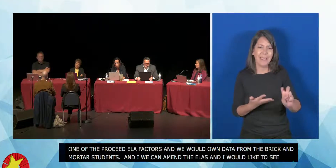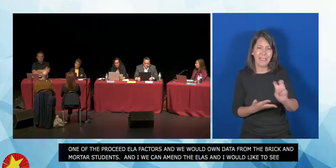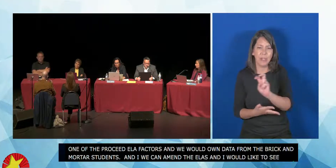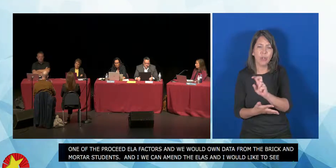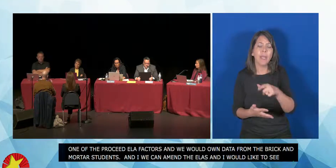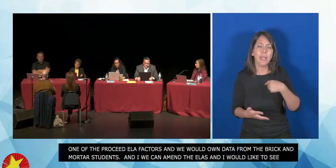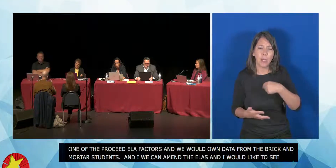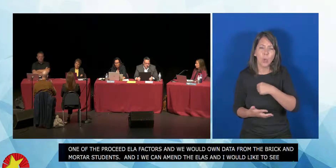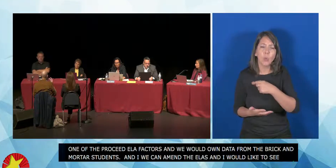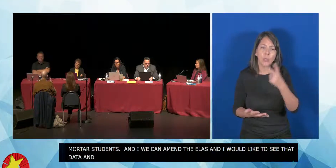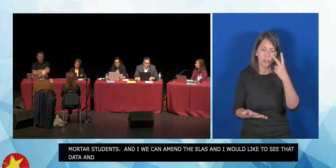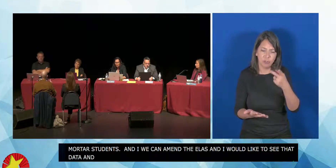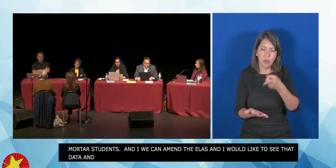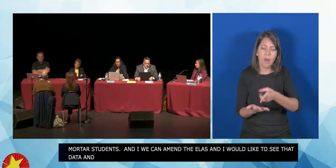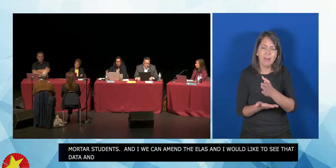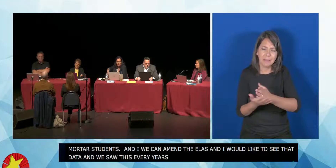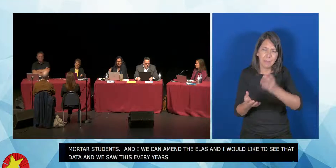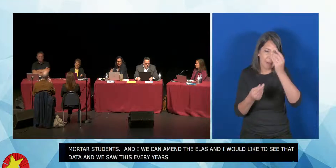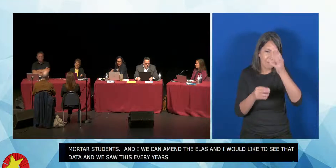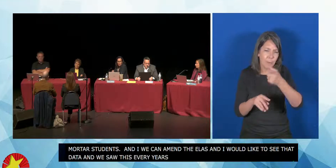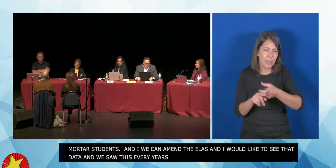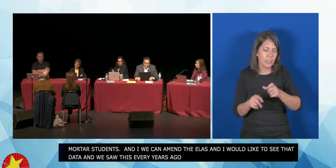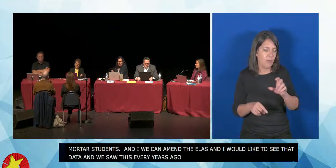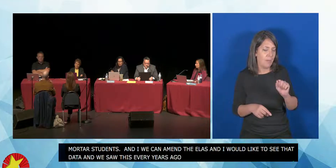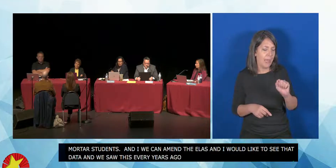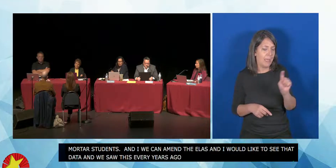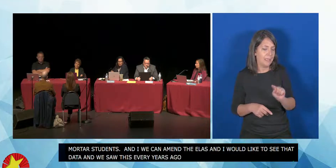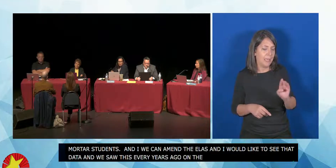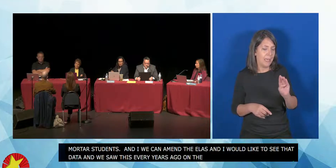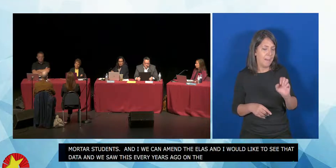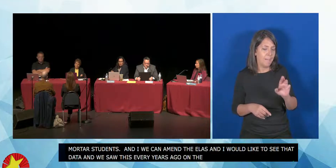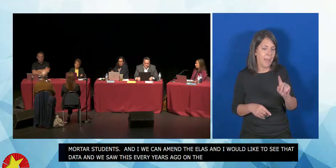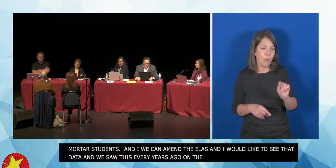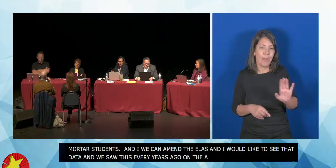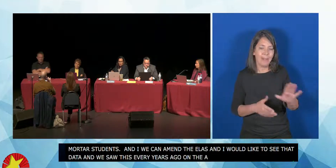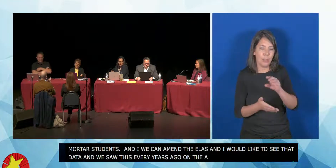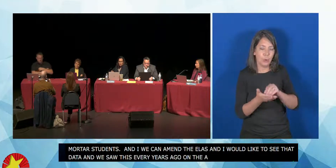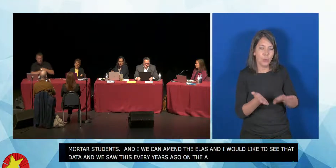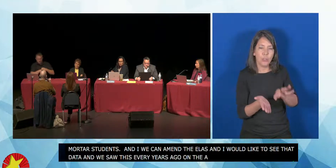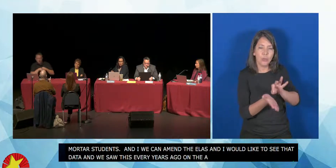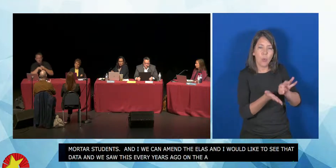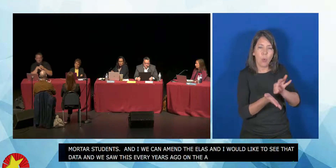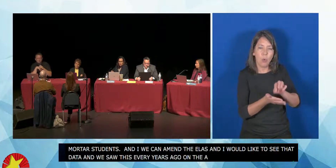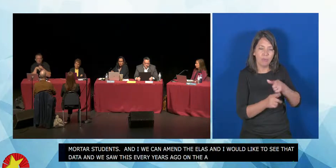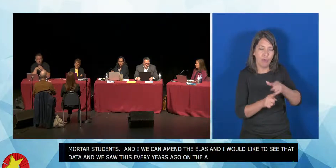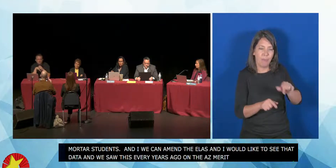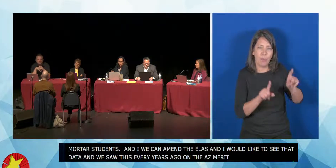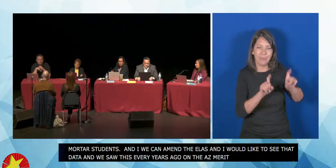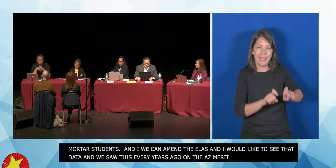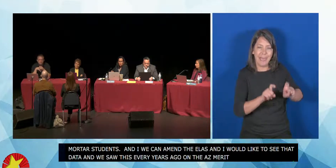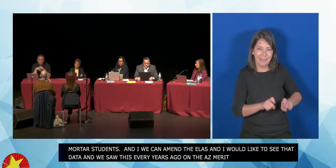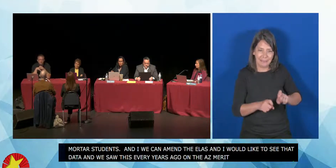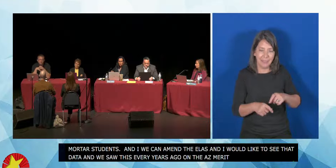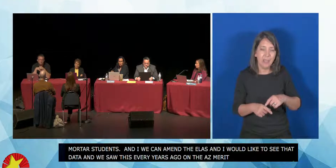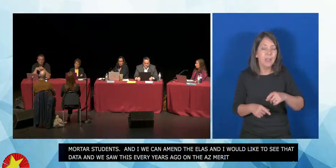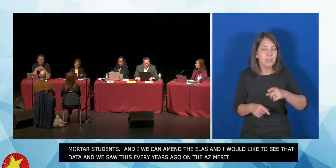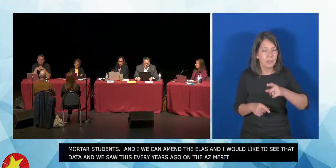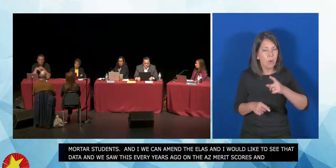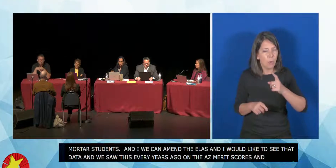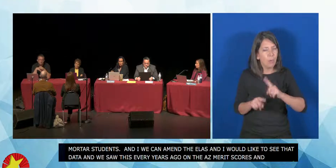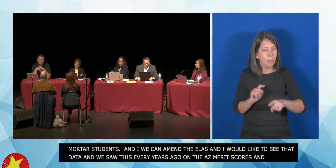on AZ merit scores, and that helps us give a picture of who we're serving in the itinerants. You're right.